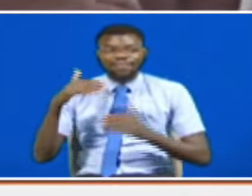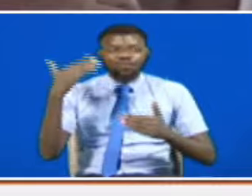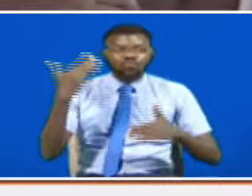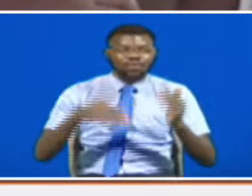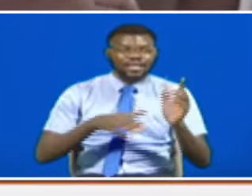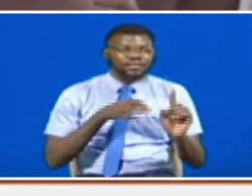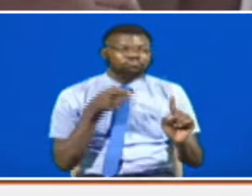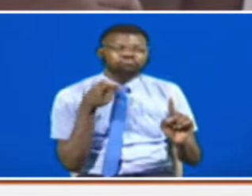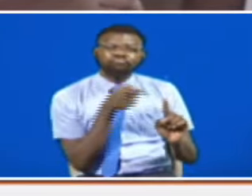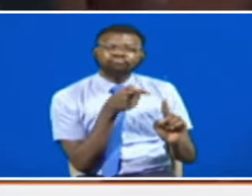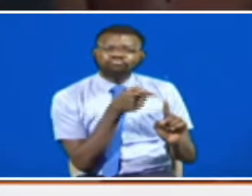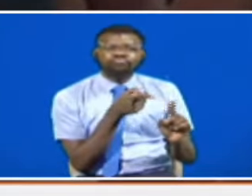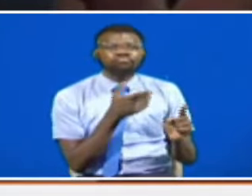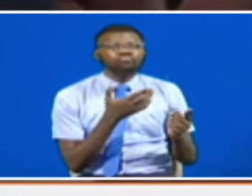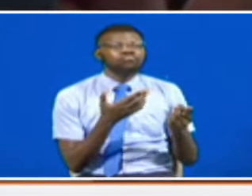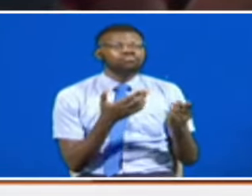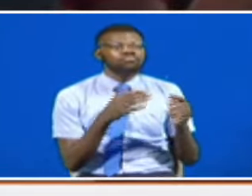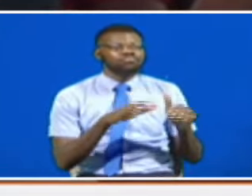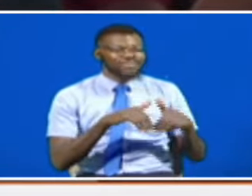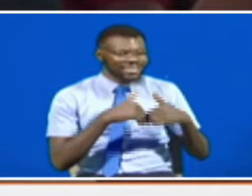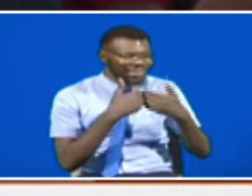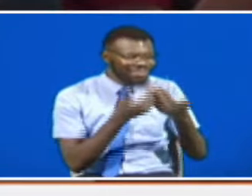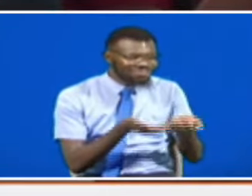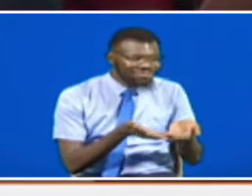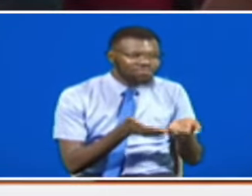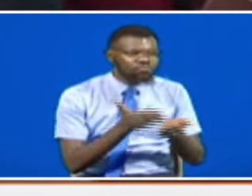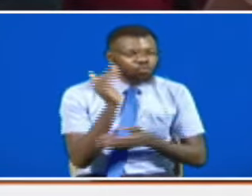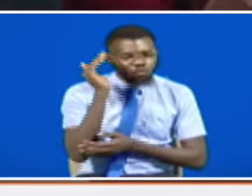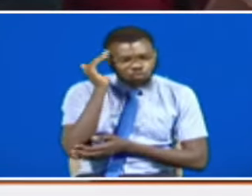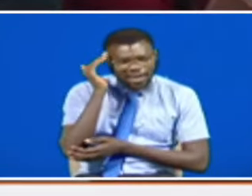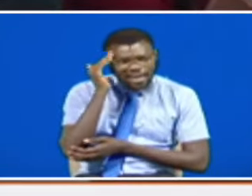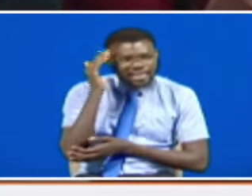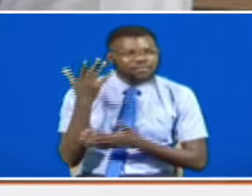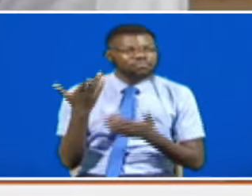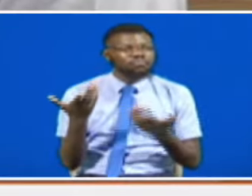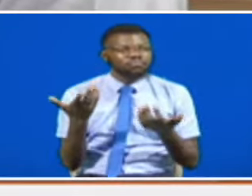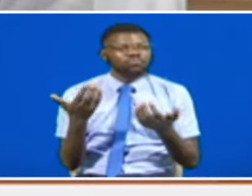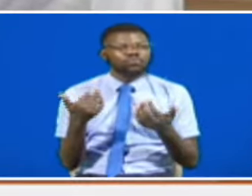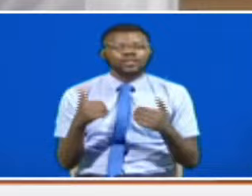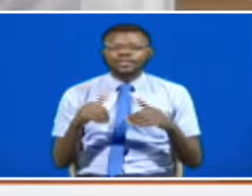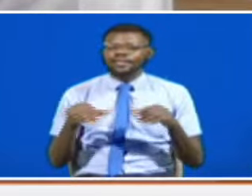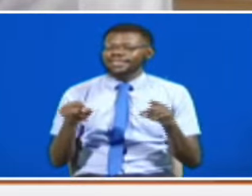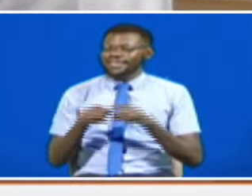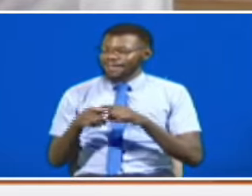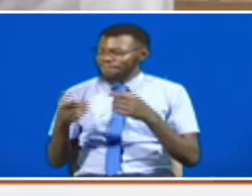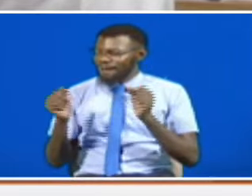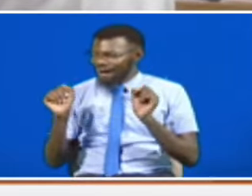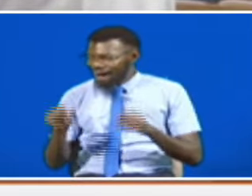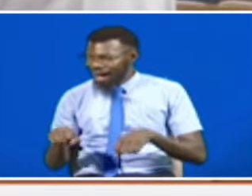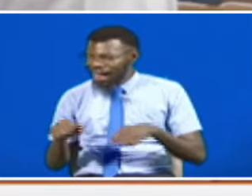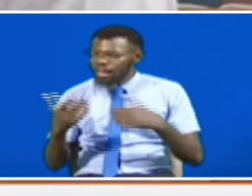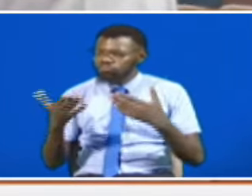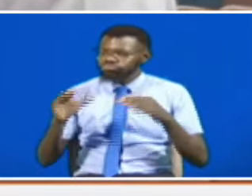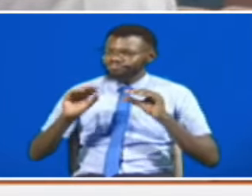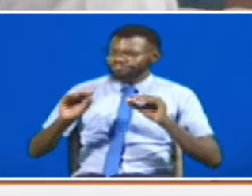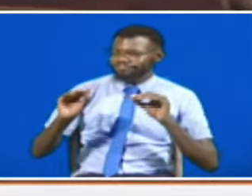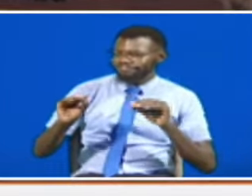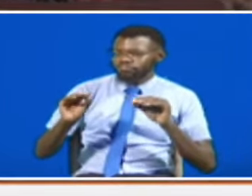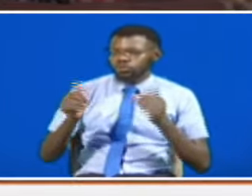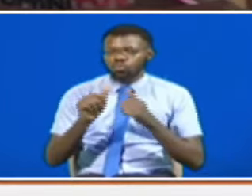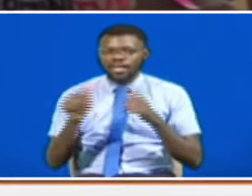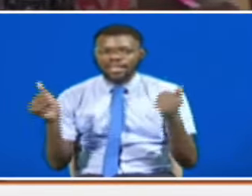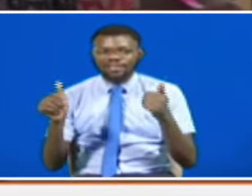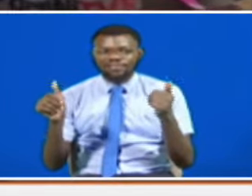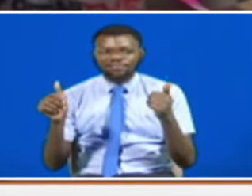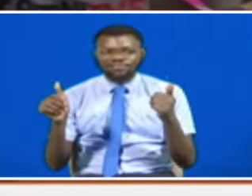these instructors with the tool and knowledge required for effective delivery and assessment of competence-based education